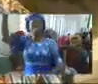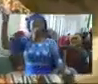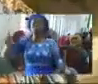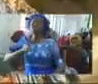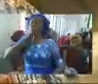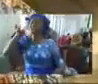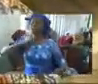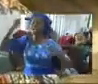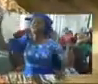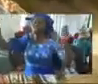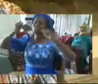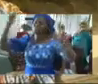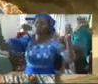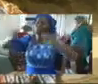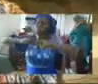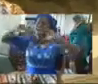another hallelujah.